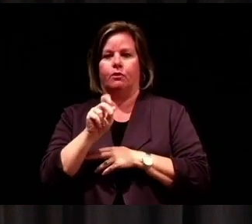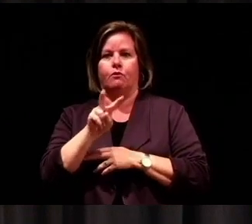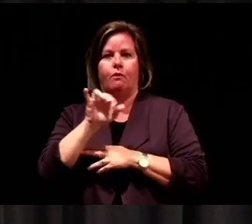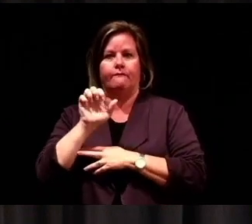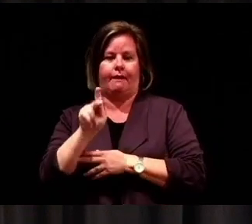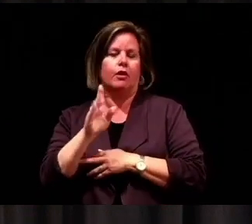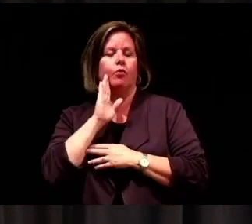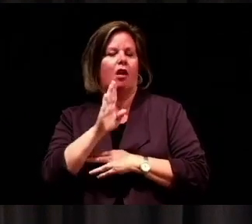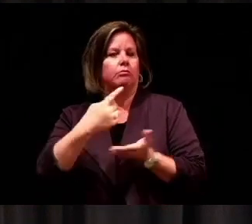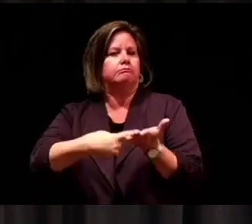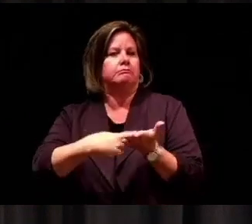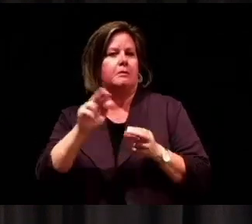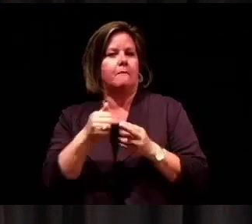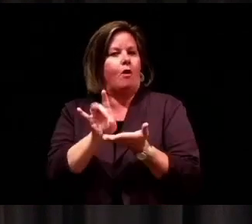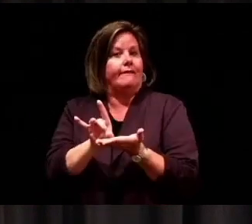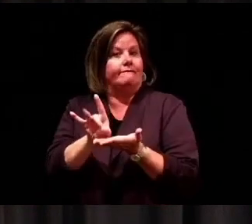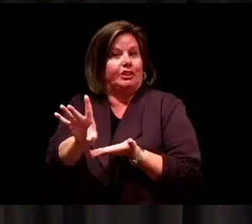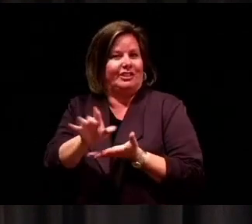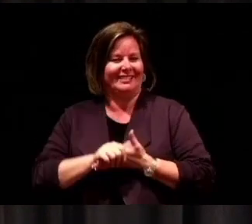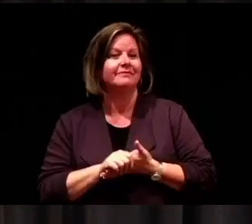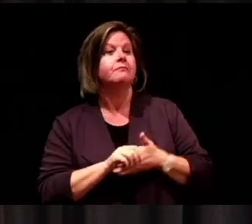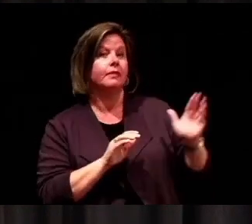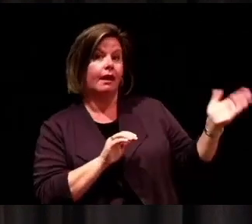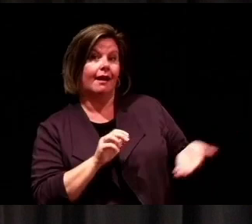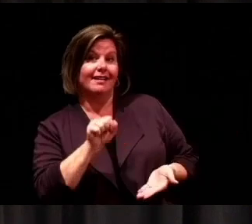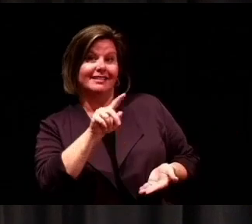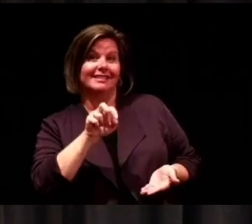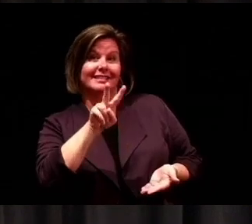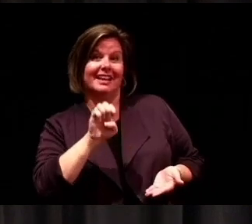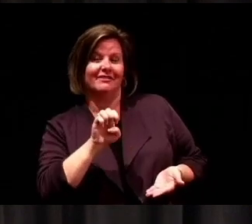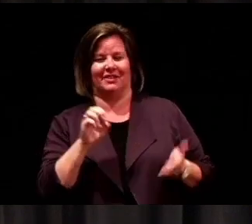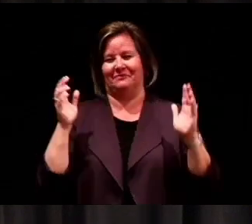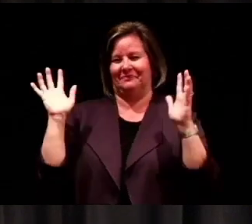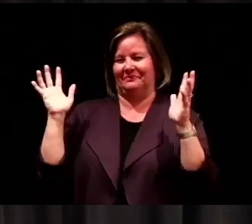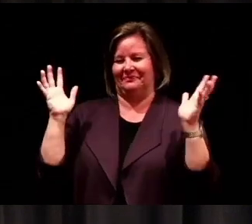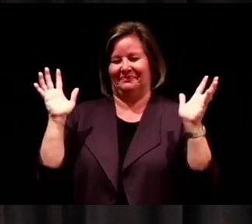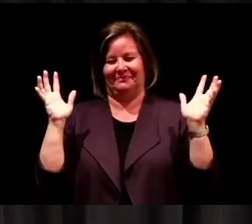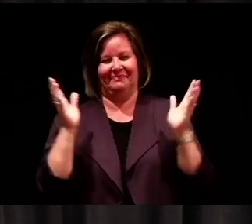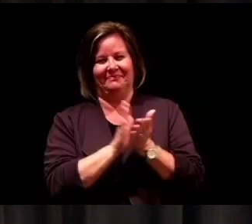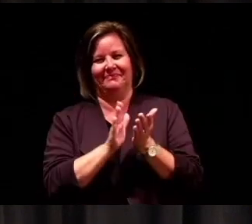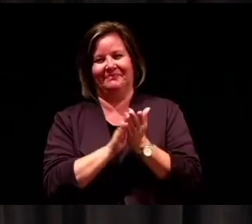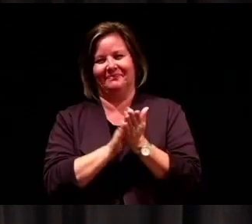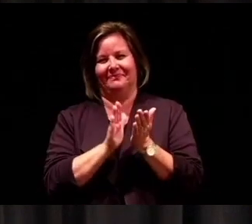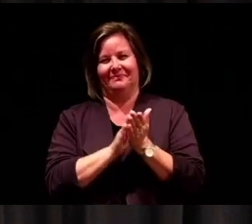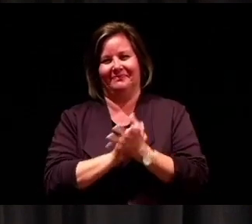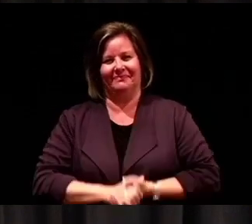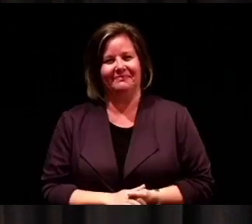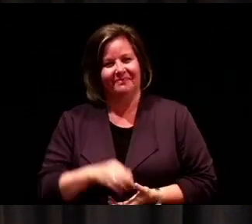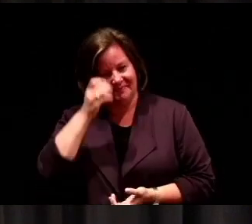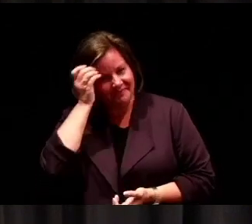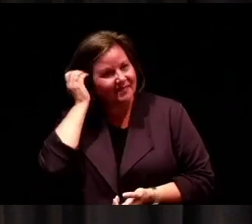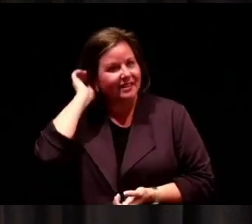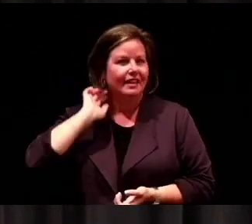discussed. And keeping in that kind of same frame of mind, please keep any discussions focused on the topics. We are currently